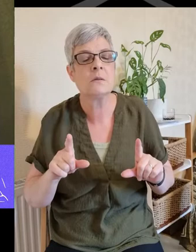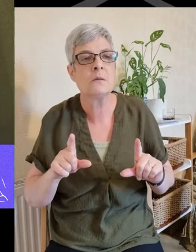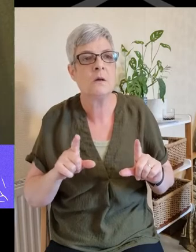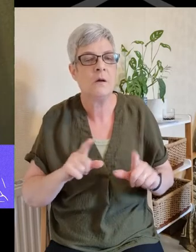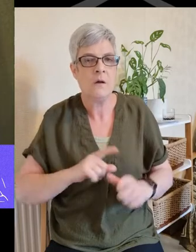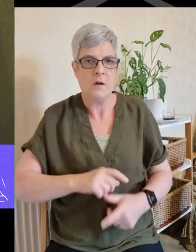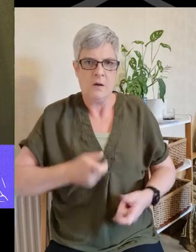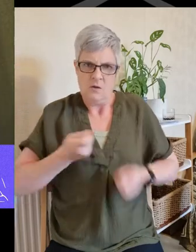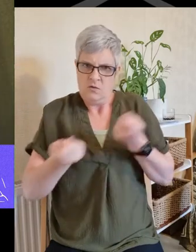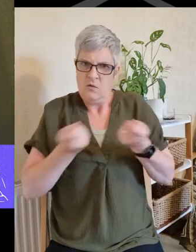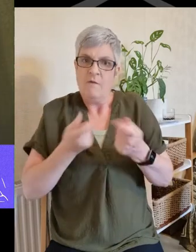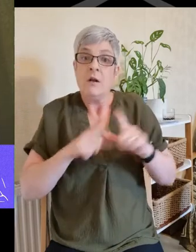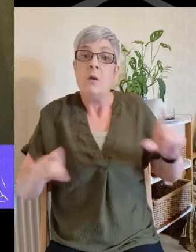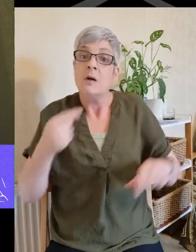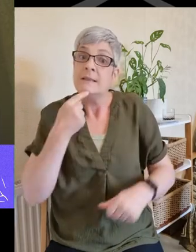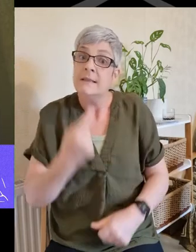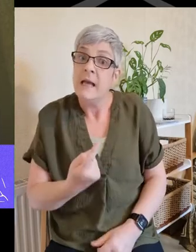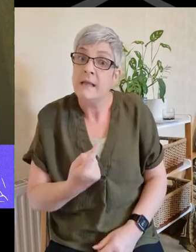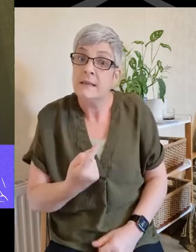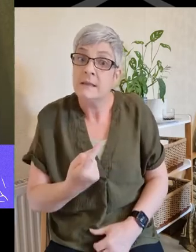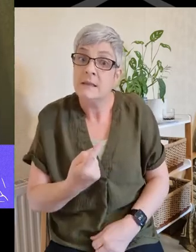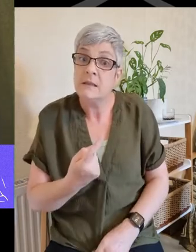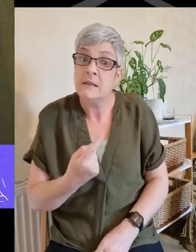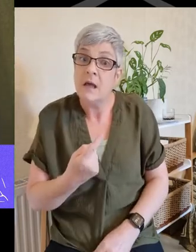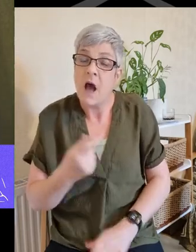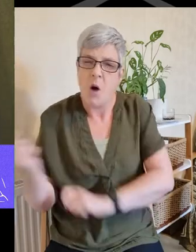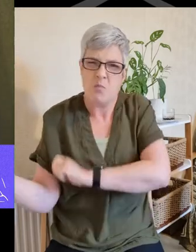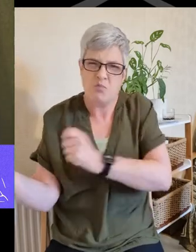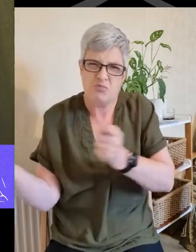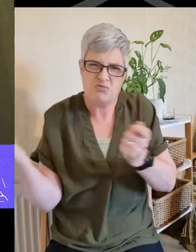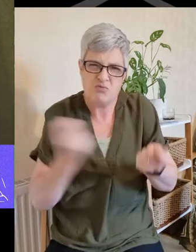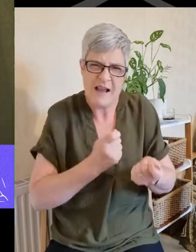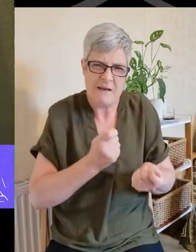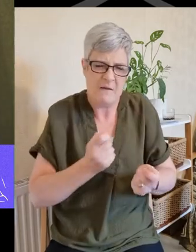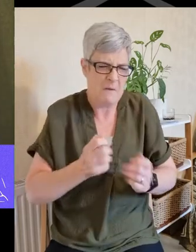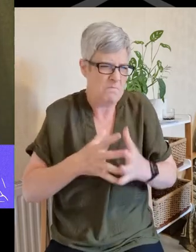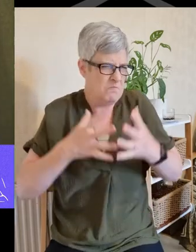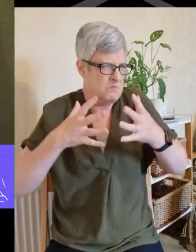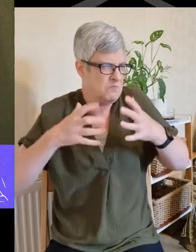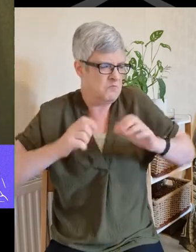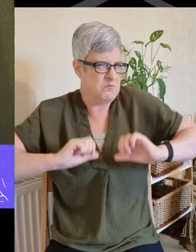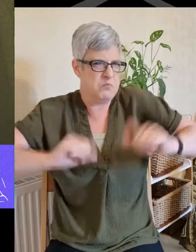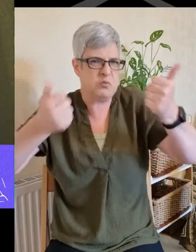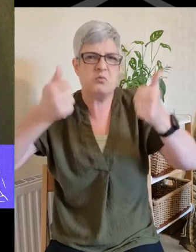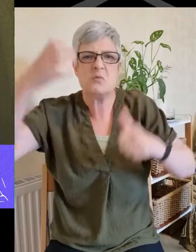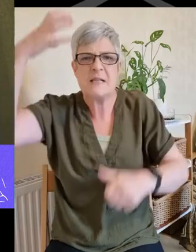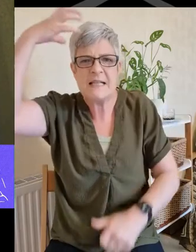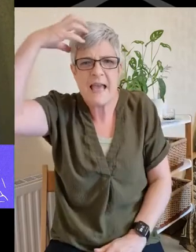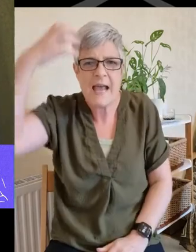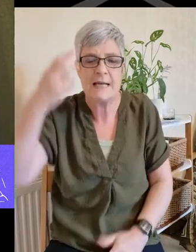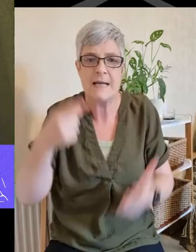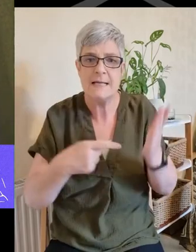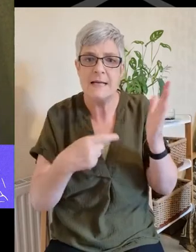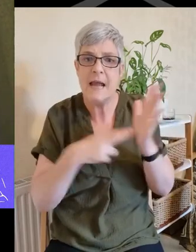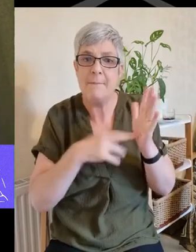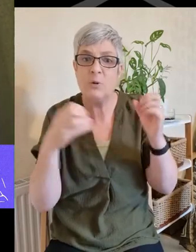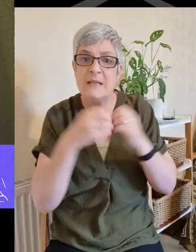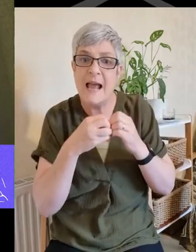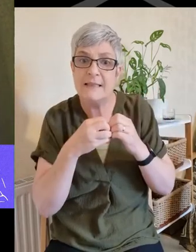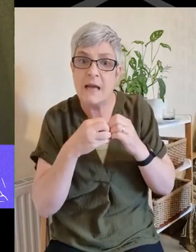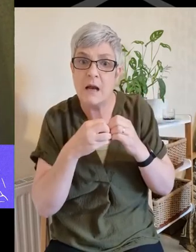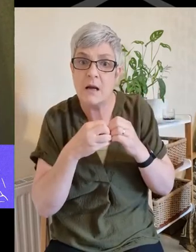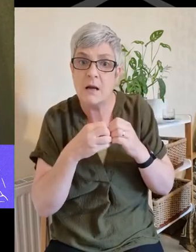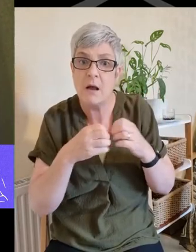The Sovereign Lord says, I'm going to bring the greatest king of all, King Nebuchadnezzar of Babylonia,